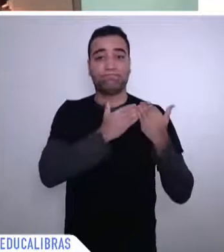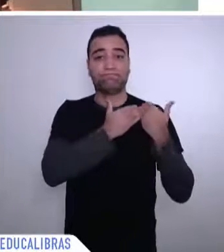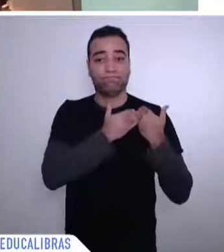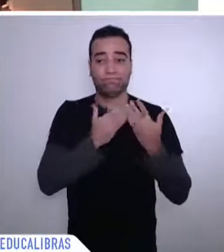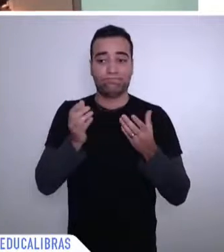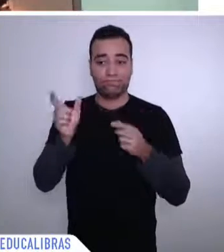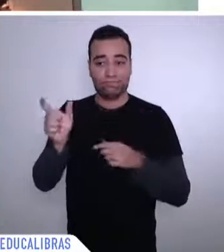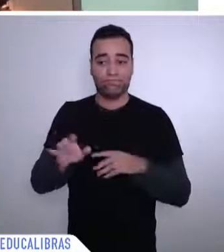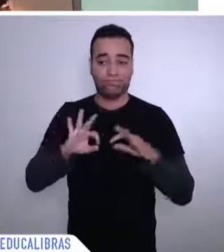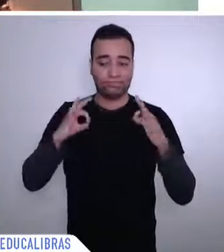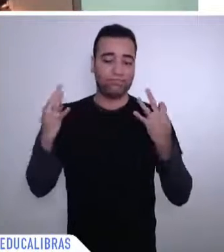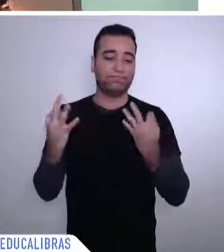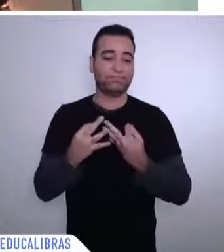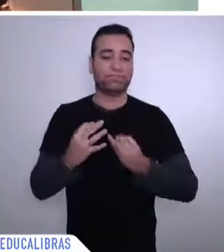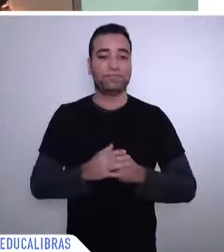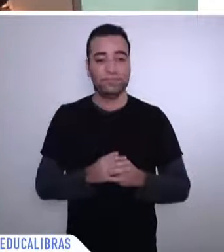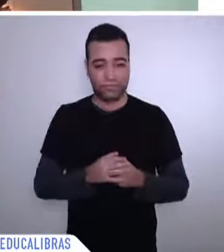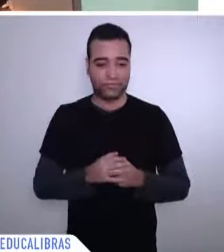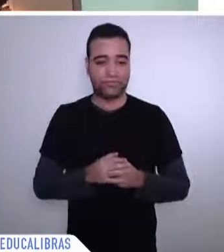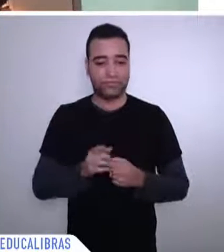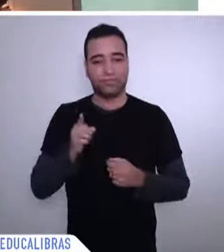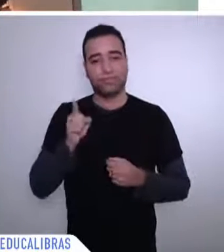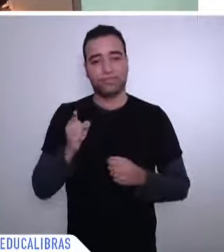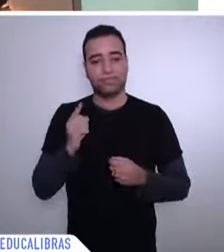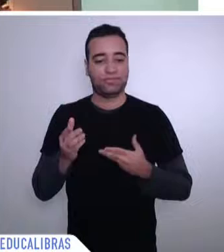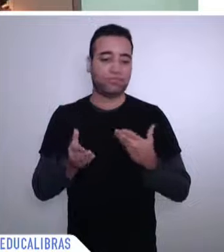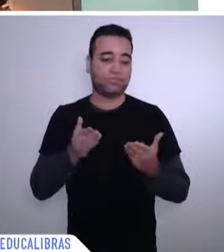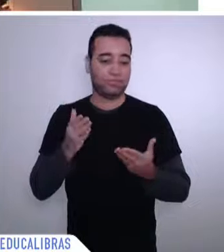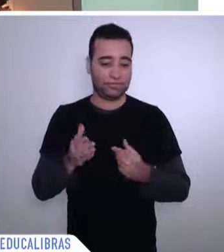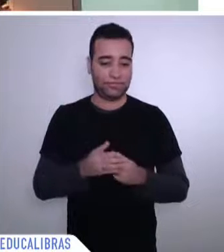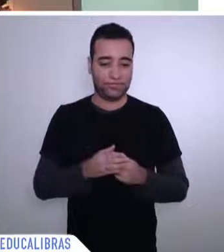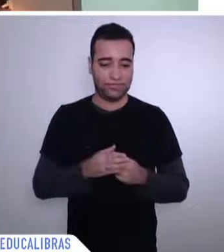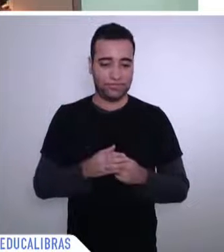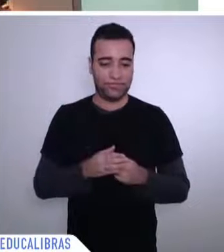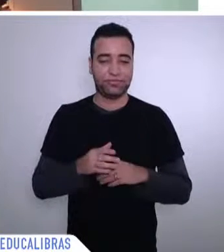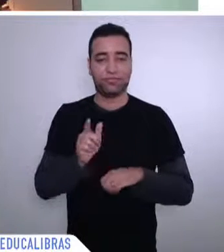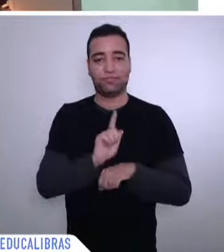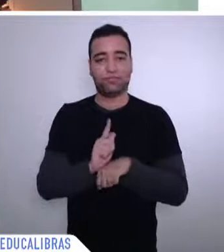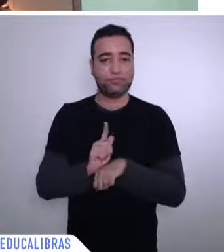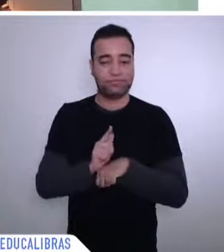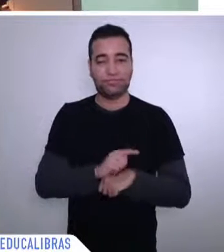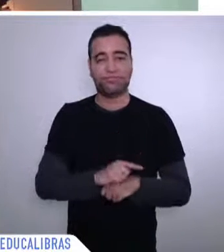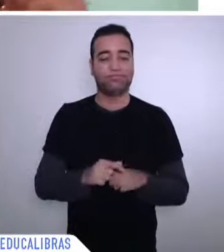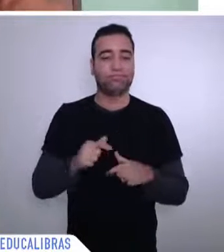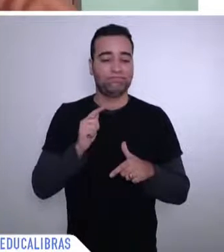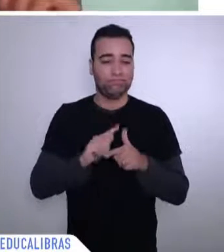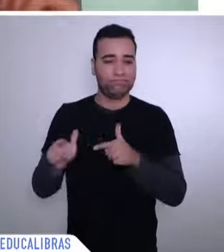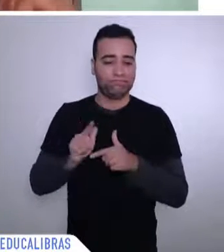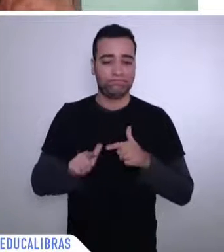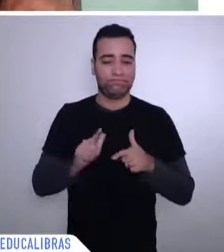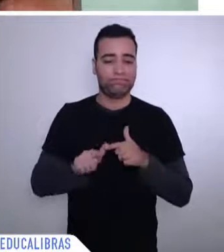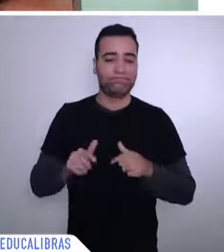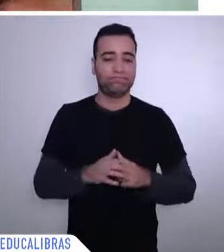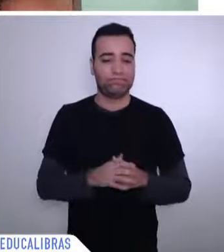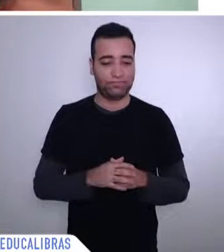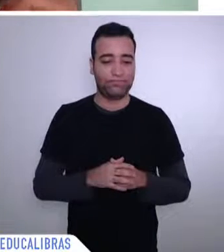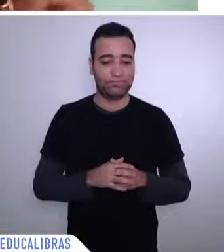state is what complements the way the subjects live their life